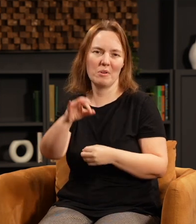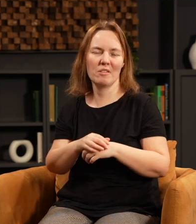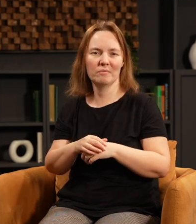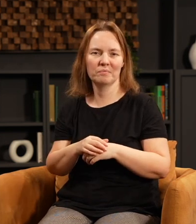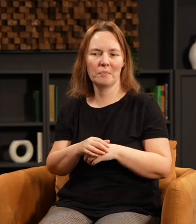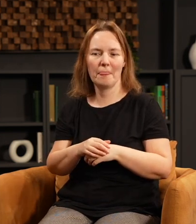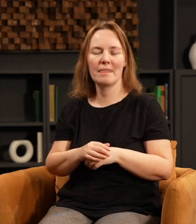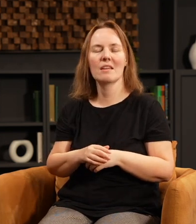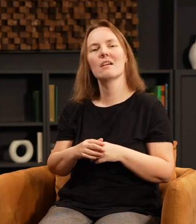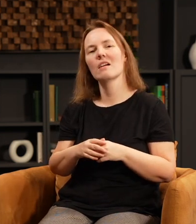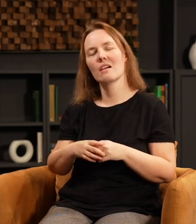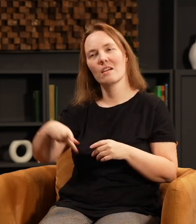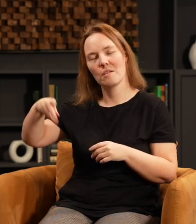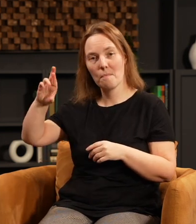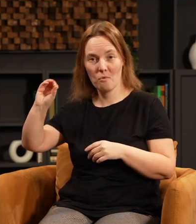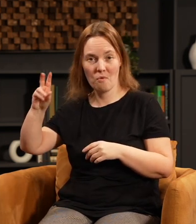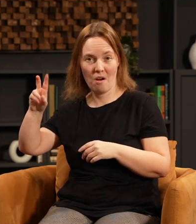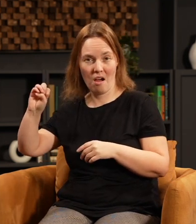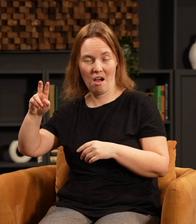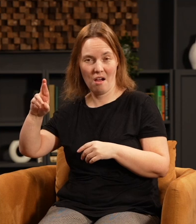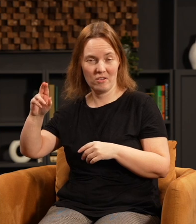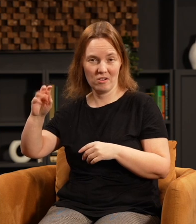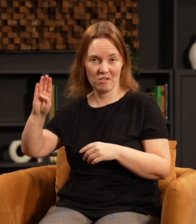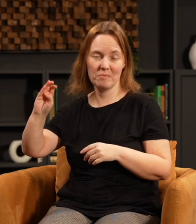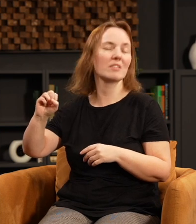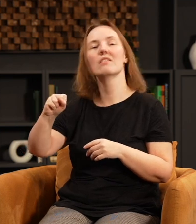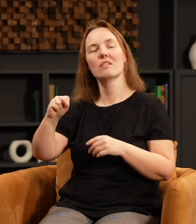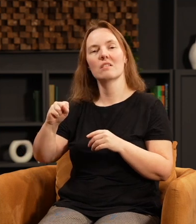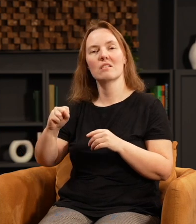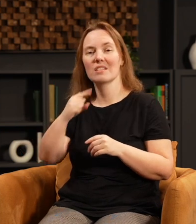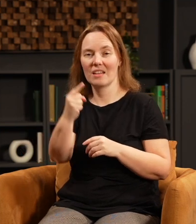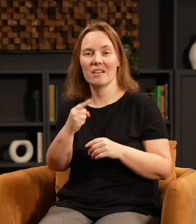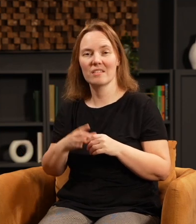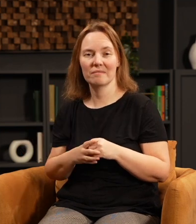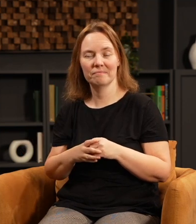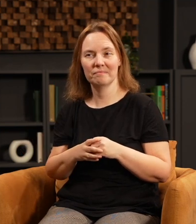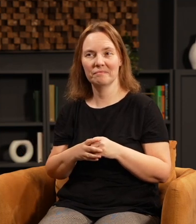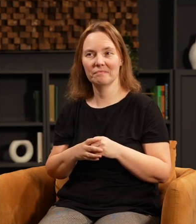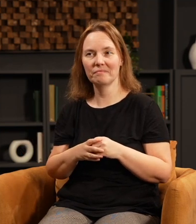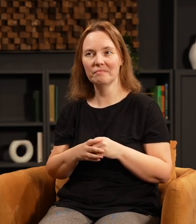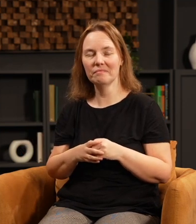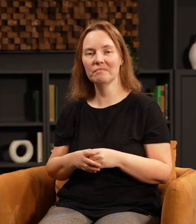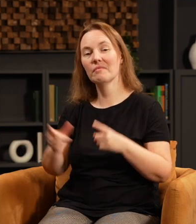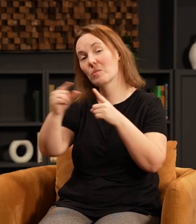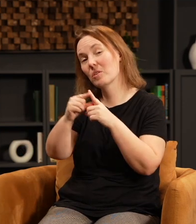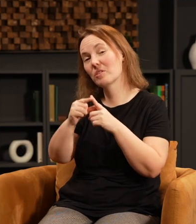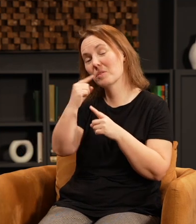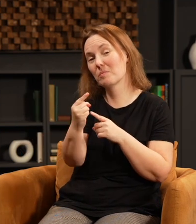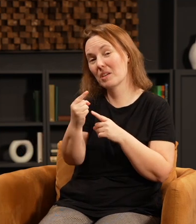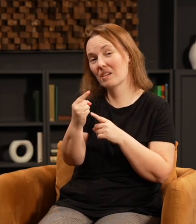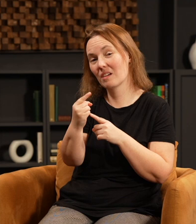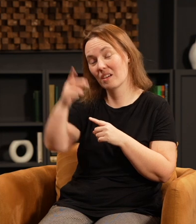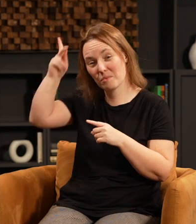Proverbs 18 that death and life are in the power of the tongue. You see, the words that we speak as parents, they go deep